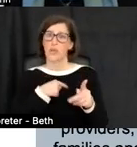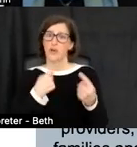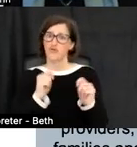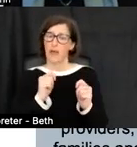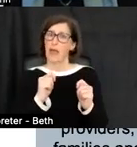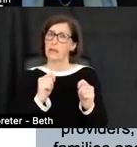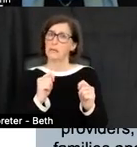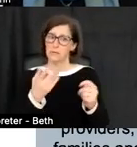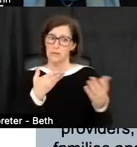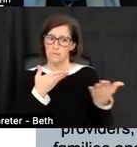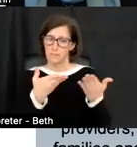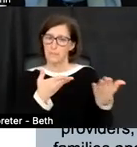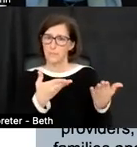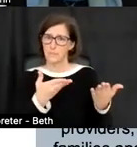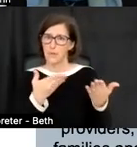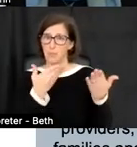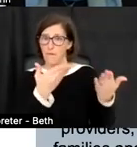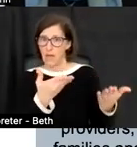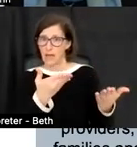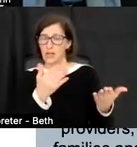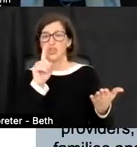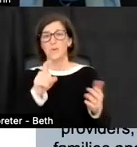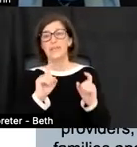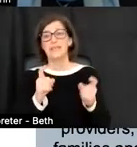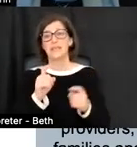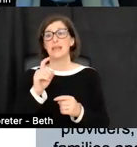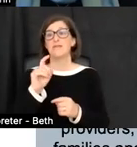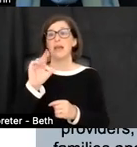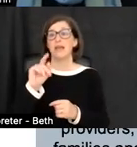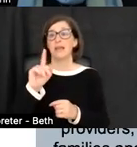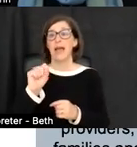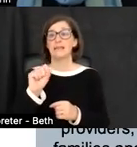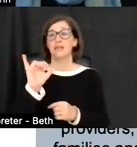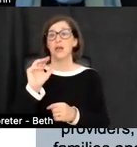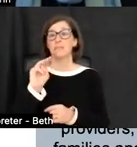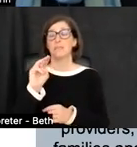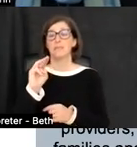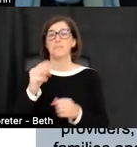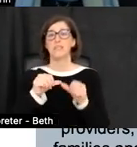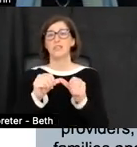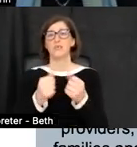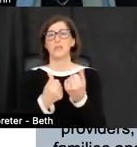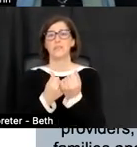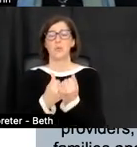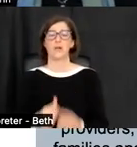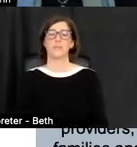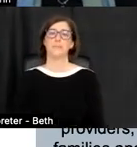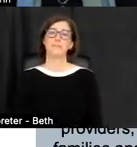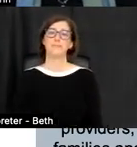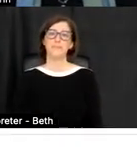they're providing support for. So we have to give them the ongoing care and support as well. Next slide,